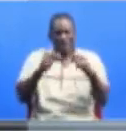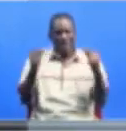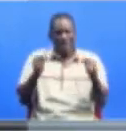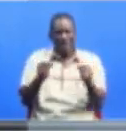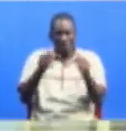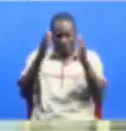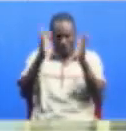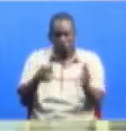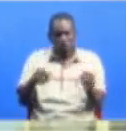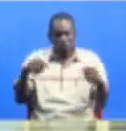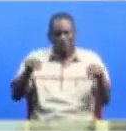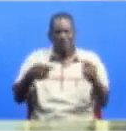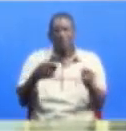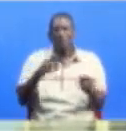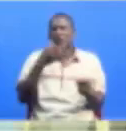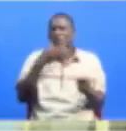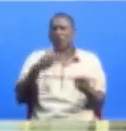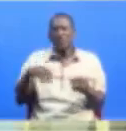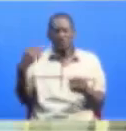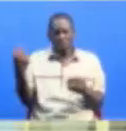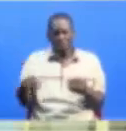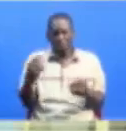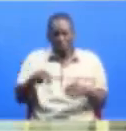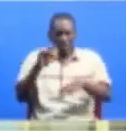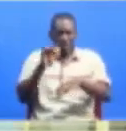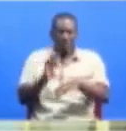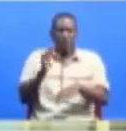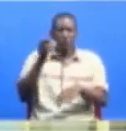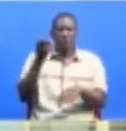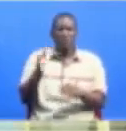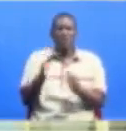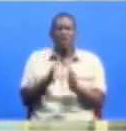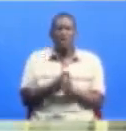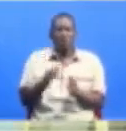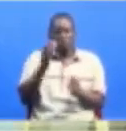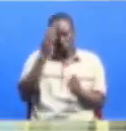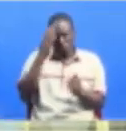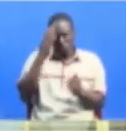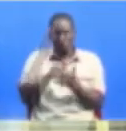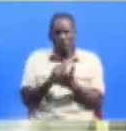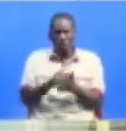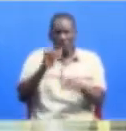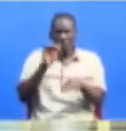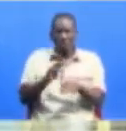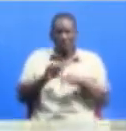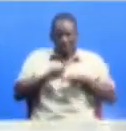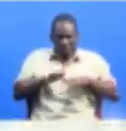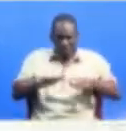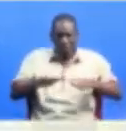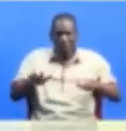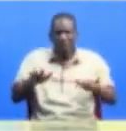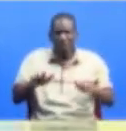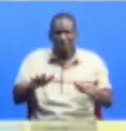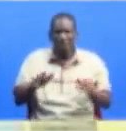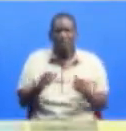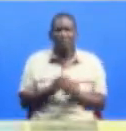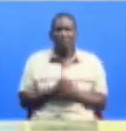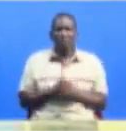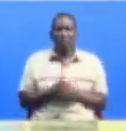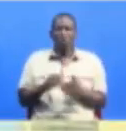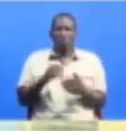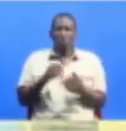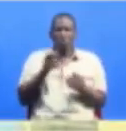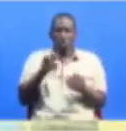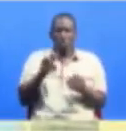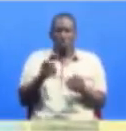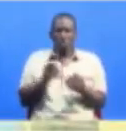the offender. Vile alichapwa, infection imemuingia, imejulikana za kuwa the infection ina spread inaenda kidneys. So nobody's above